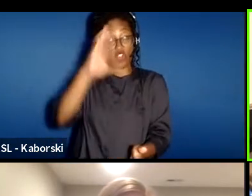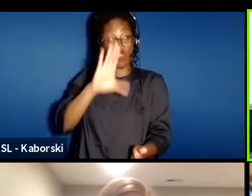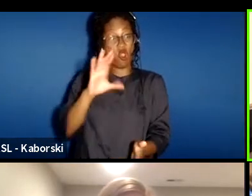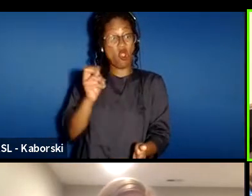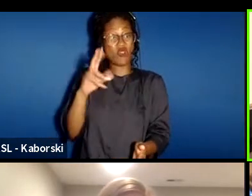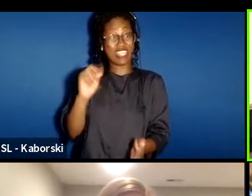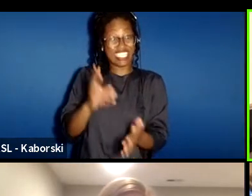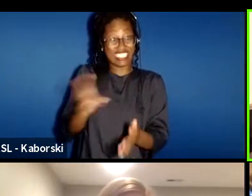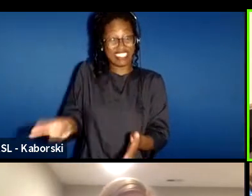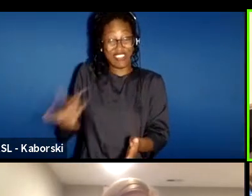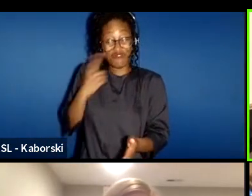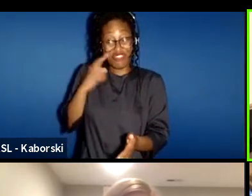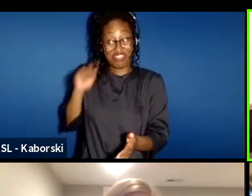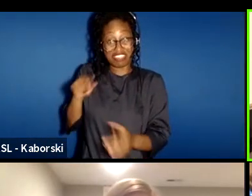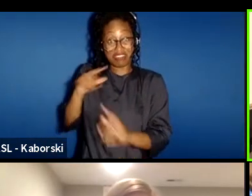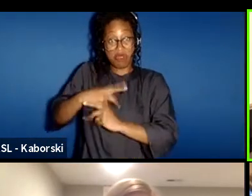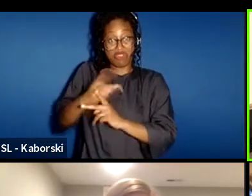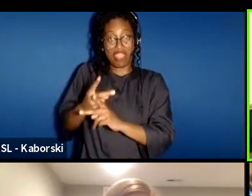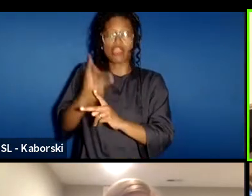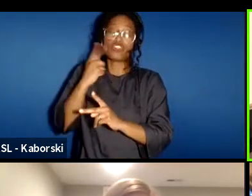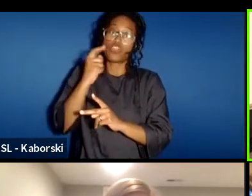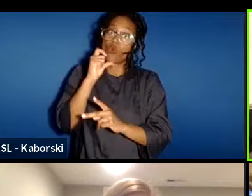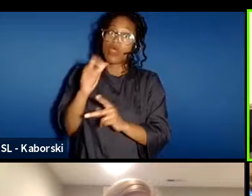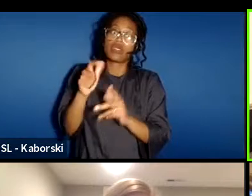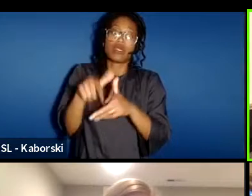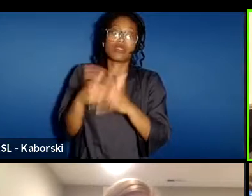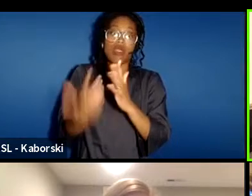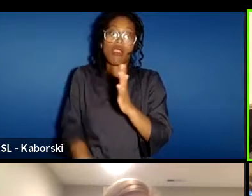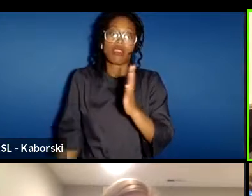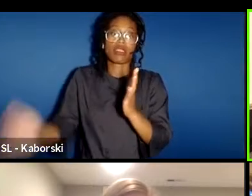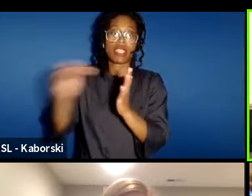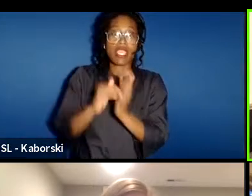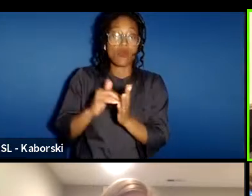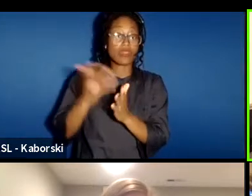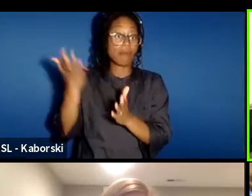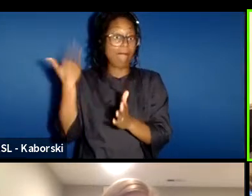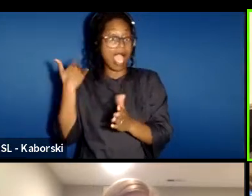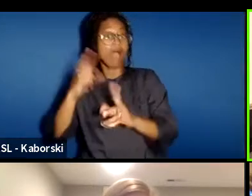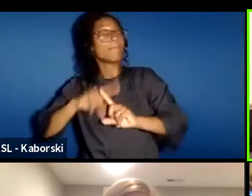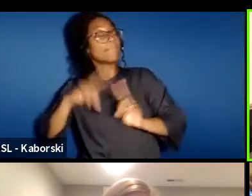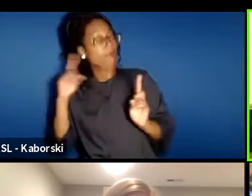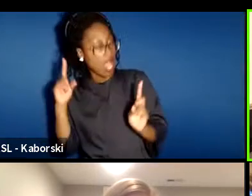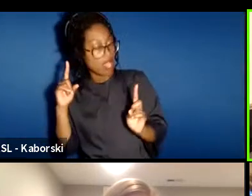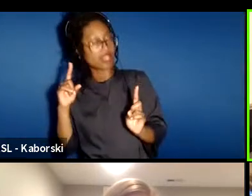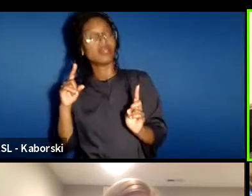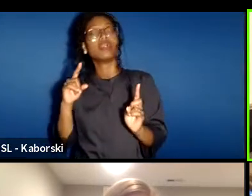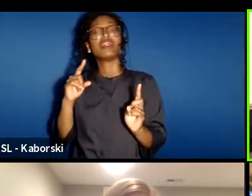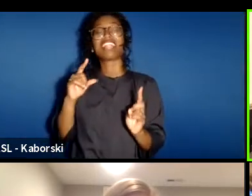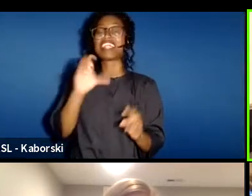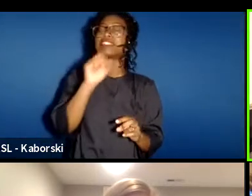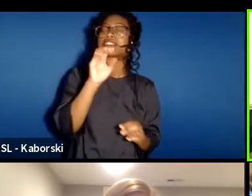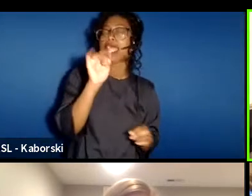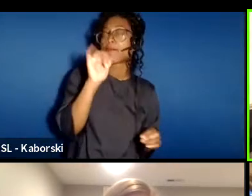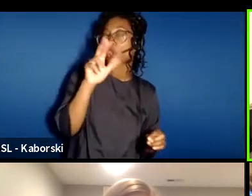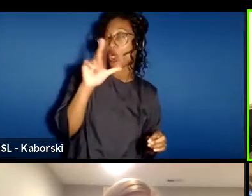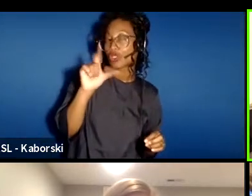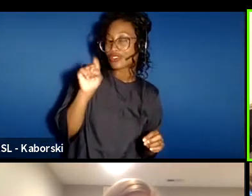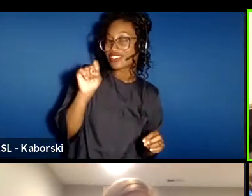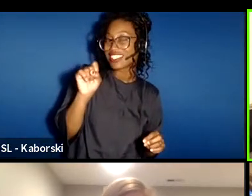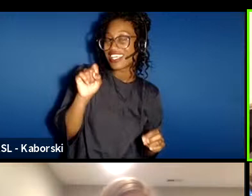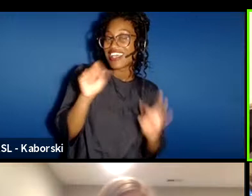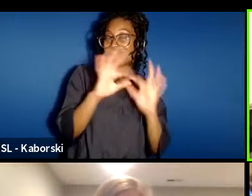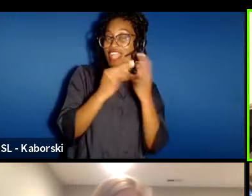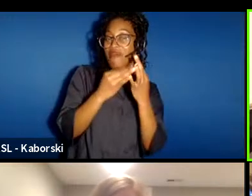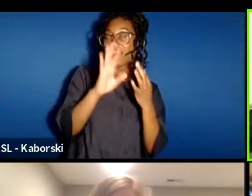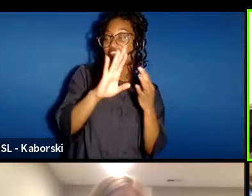don't really want to reinvent the past if it doesn't need to be reinvented. And, things like the Samuels family, did